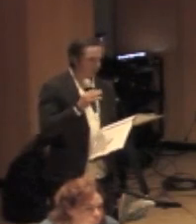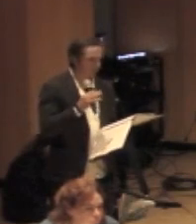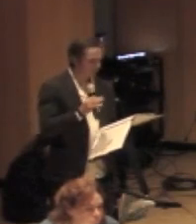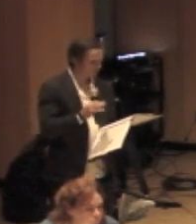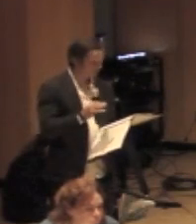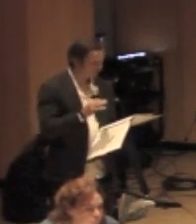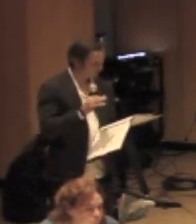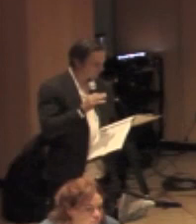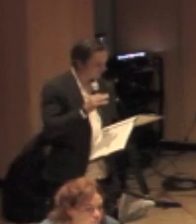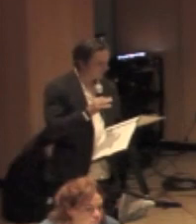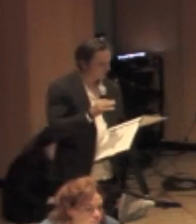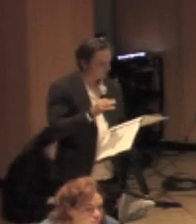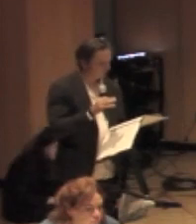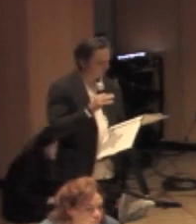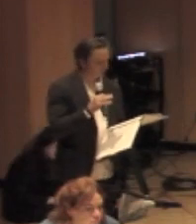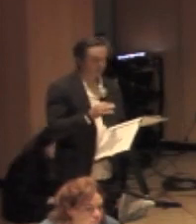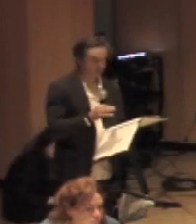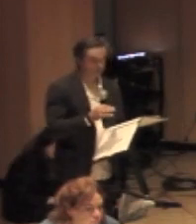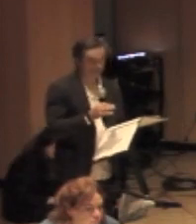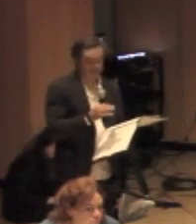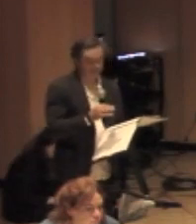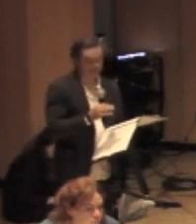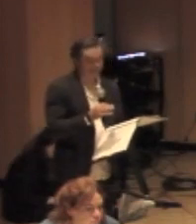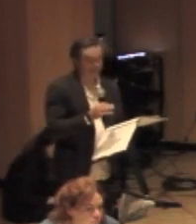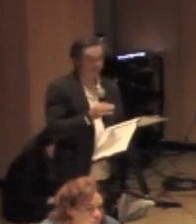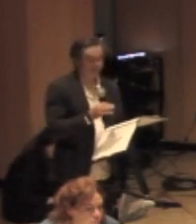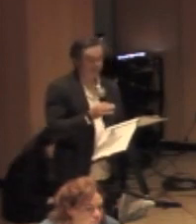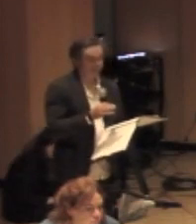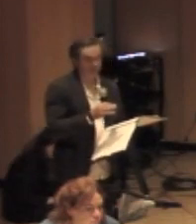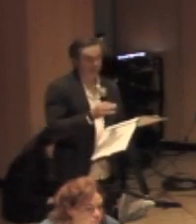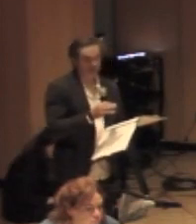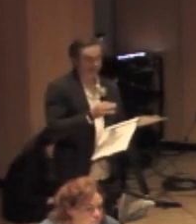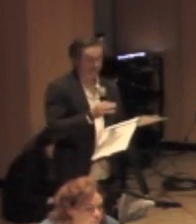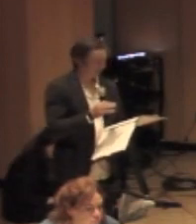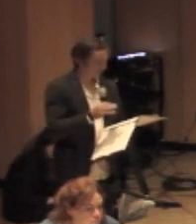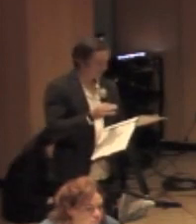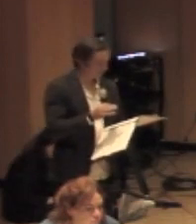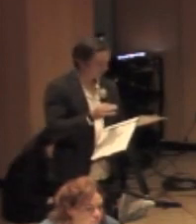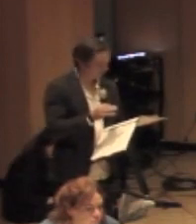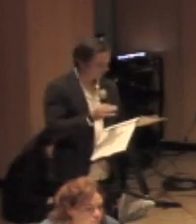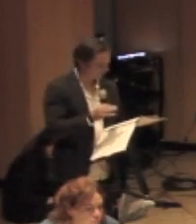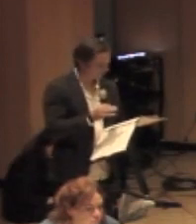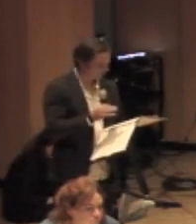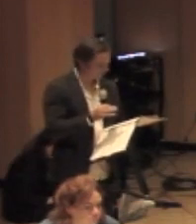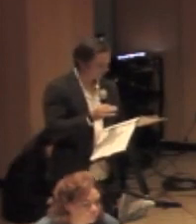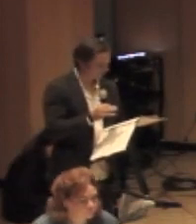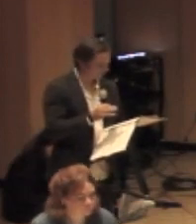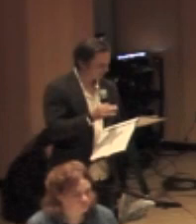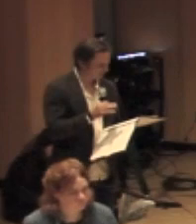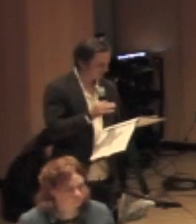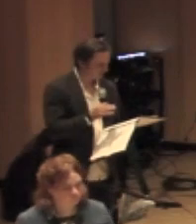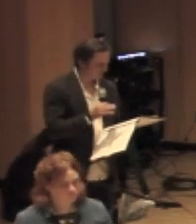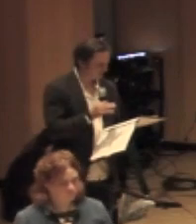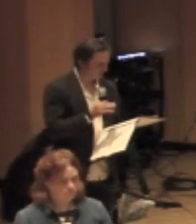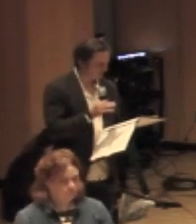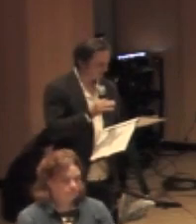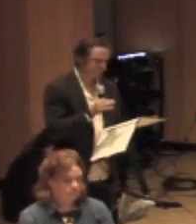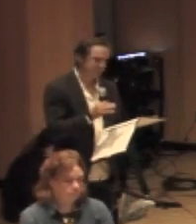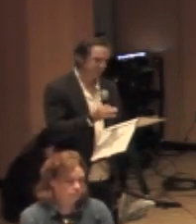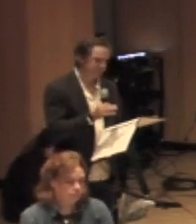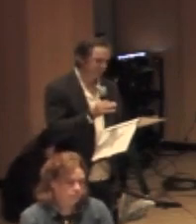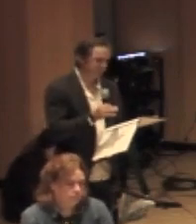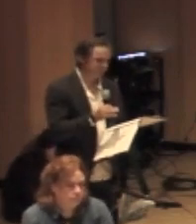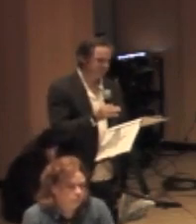window there was there was a there was a light an ordinary light and then a kind of light that